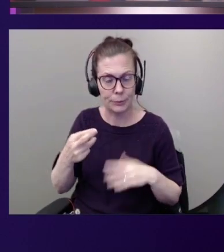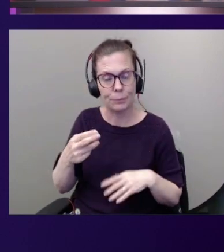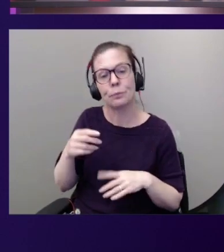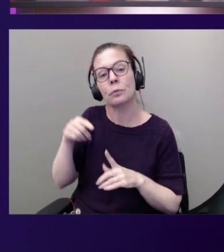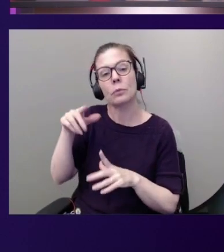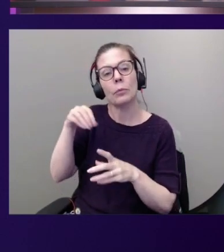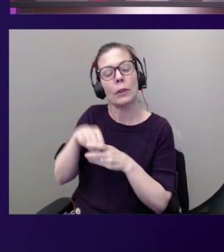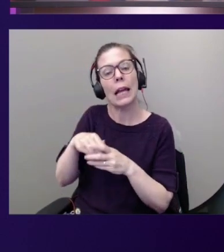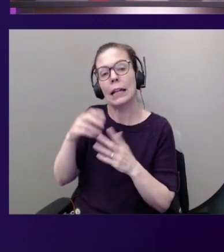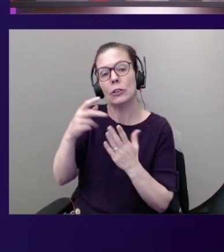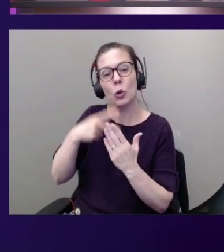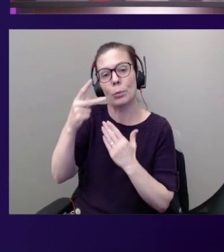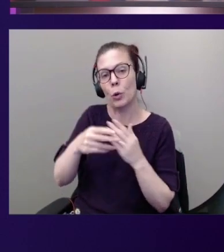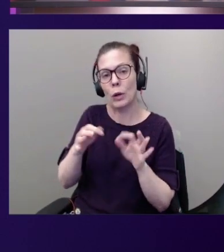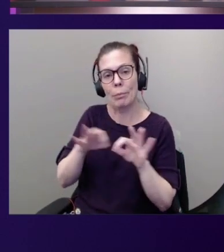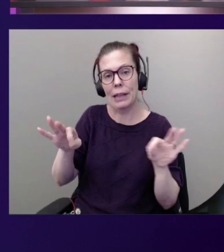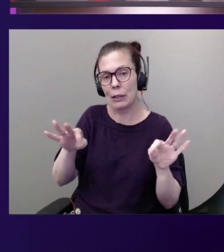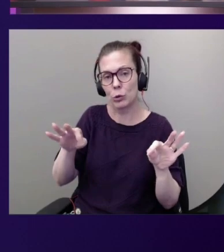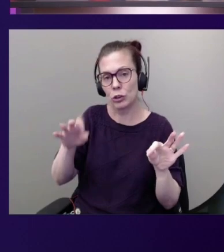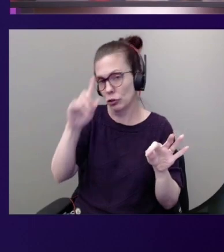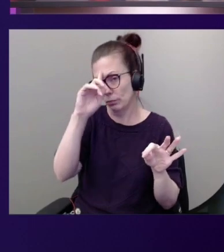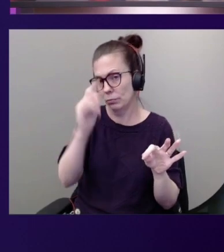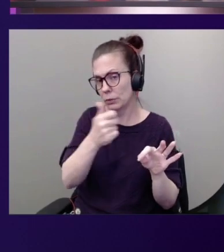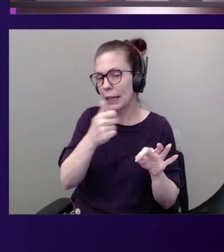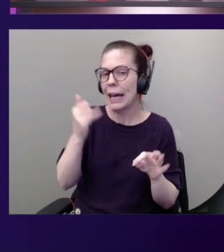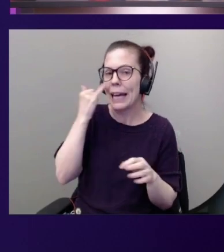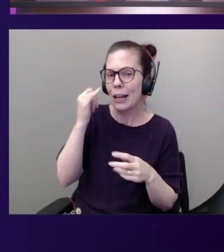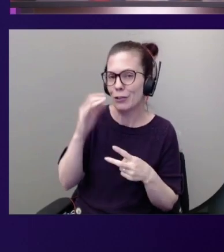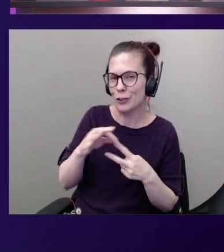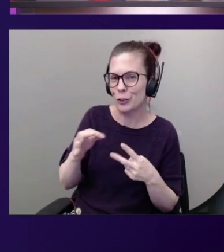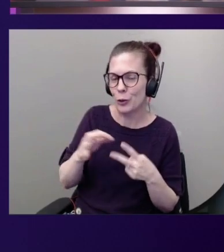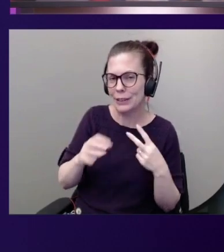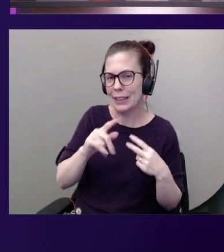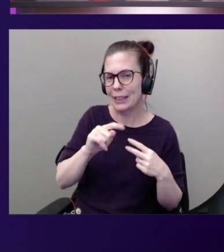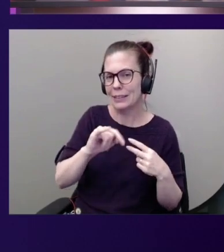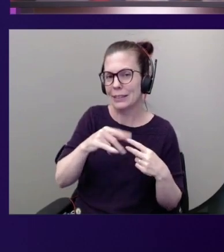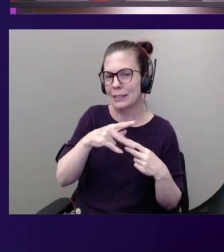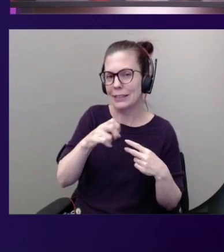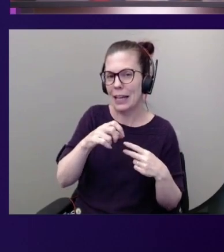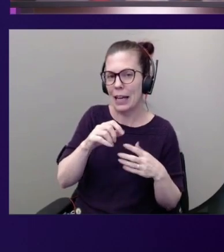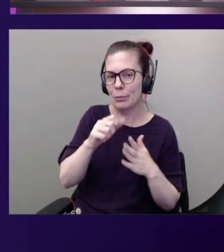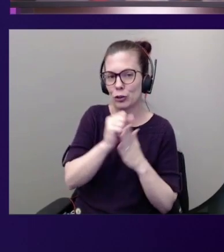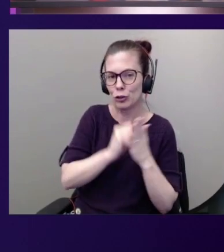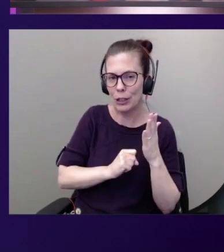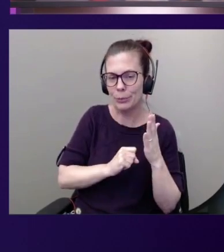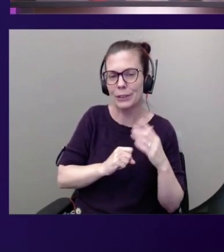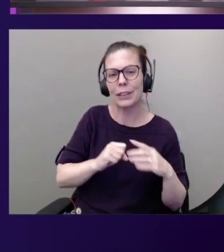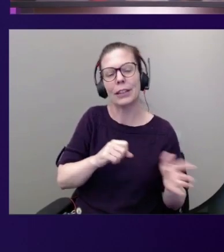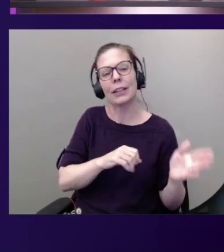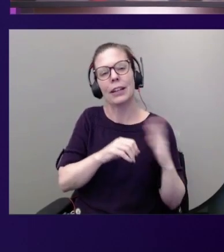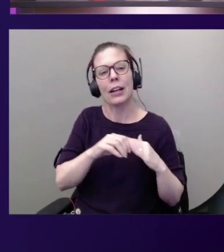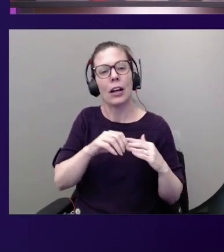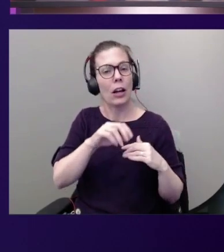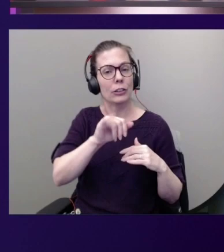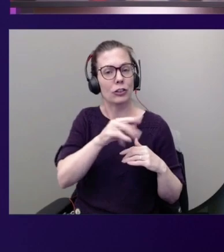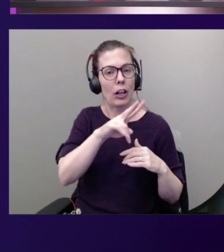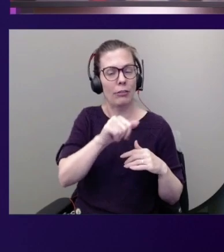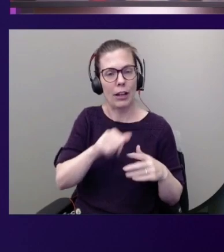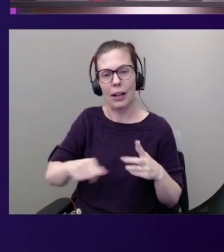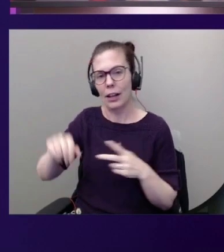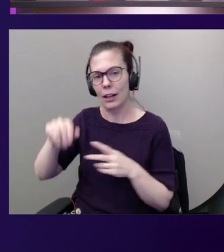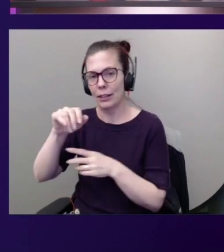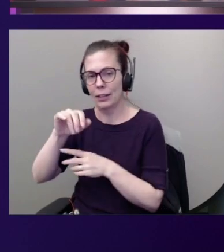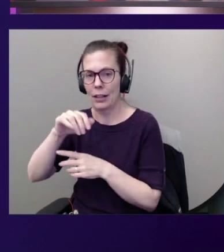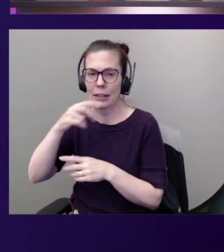language of your choice, assuming that your choice is either TypeScript or JavaScript for Node, C# or F# for .NET, Python, Java, or